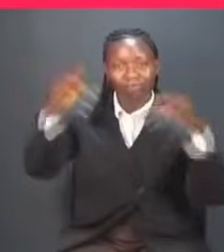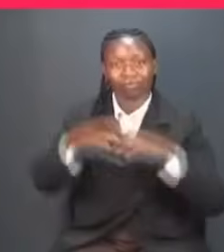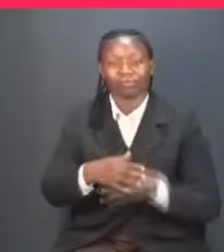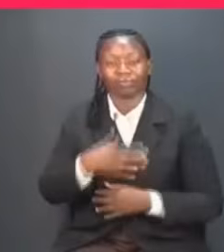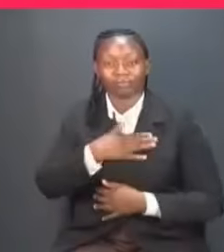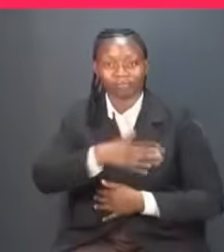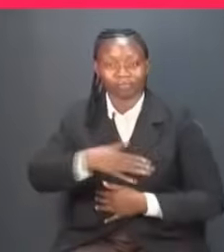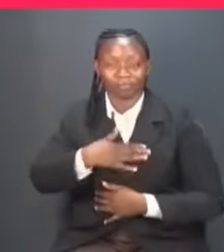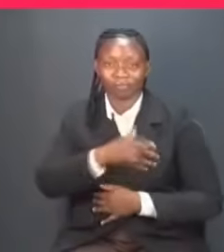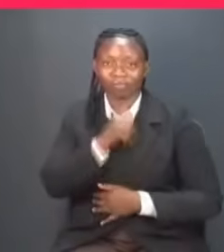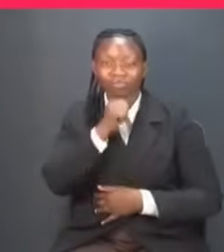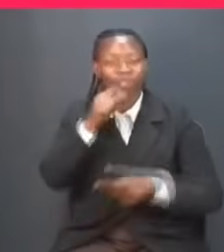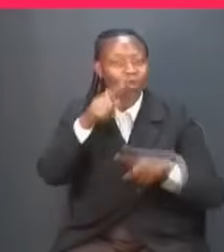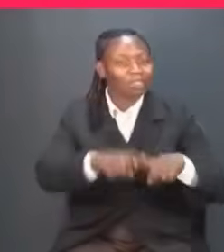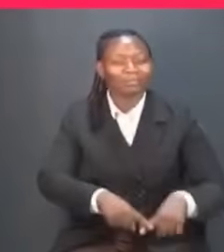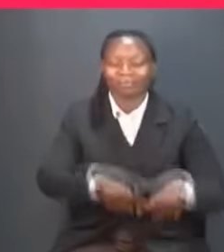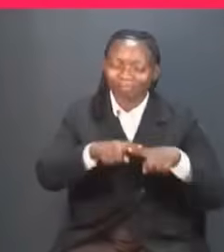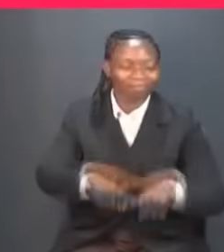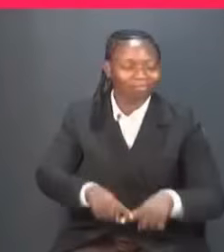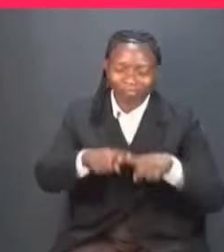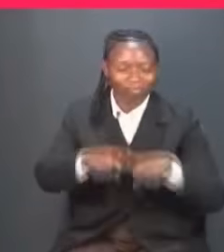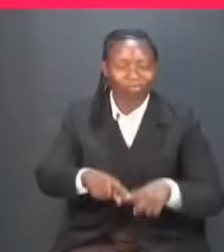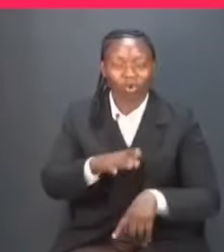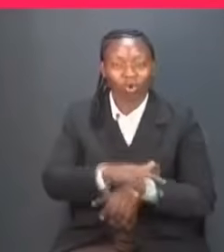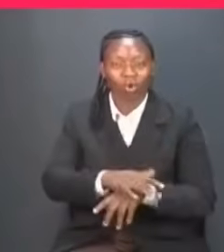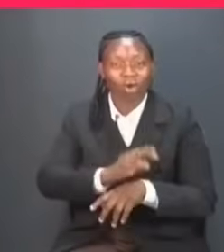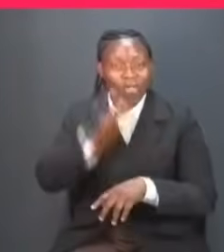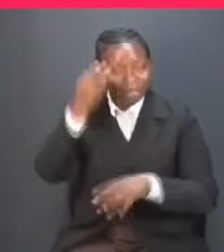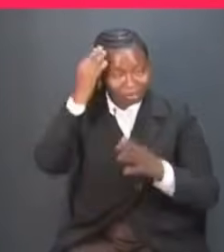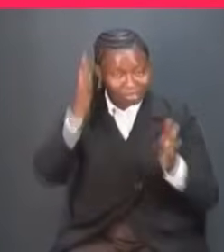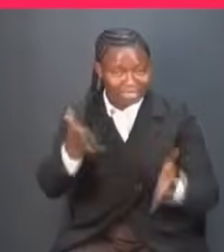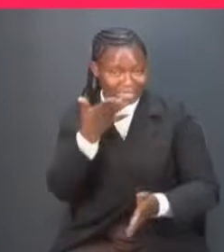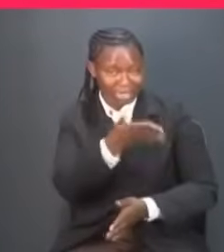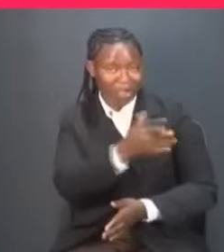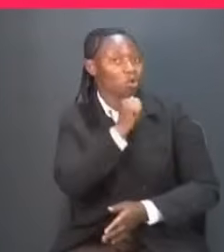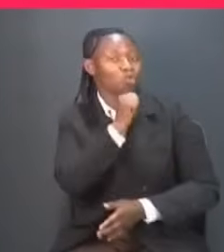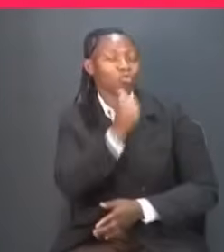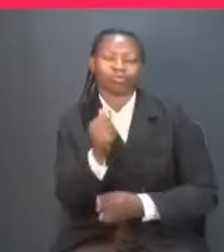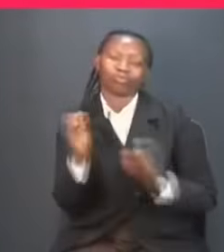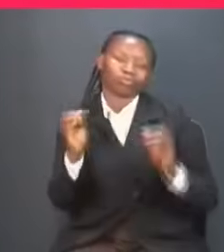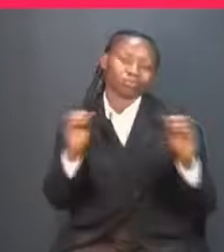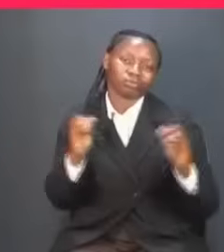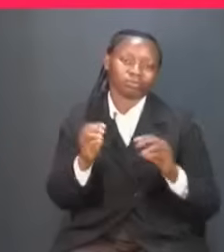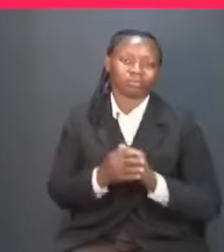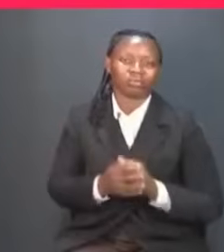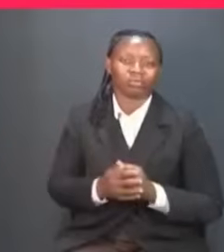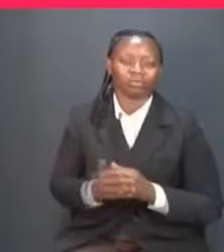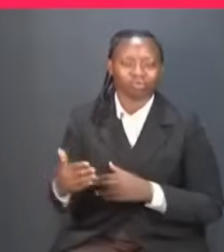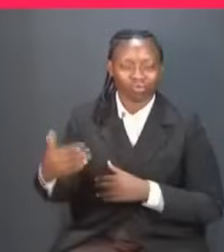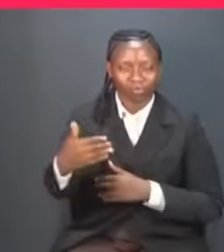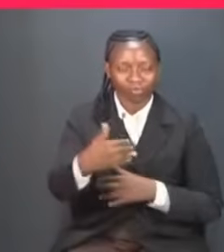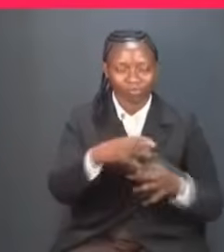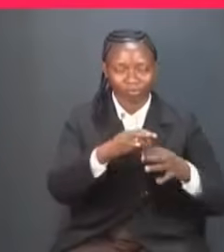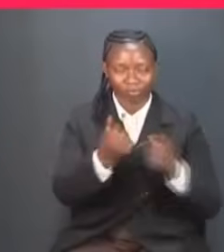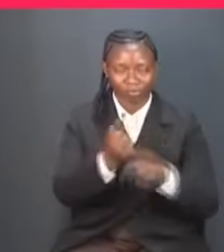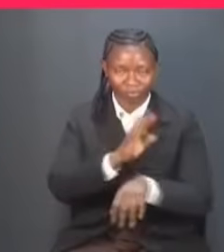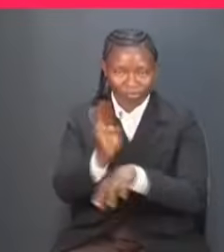we are not dependent on the availability or non-availability of ministers. Let's carry on with our